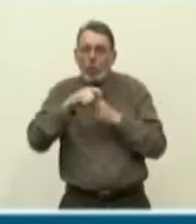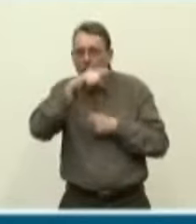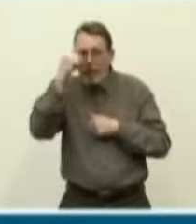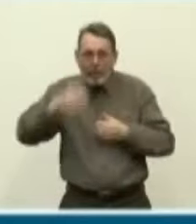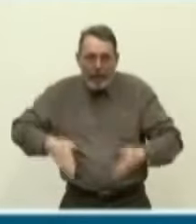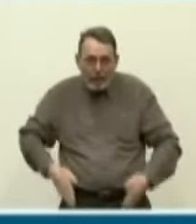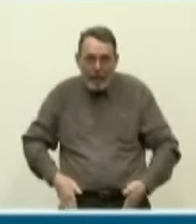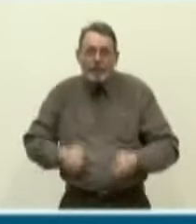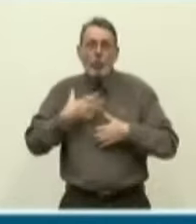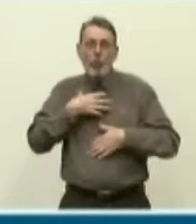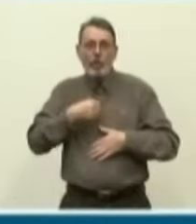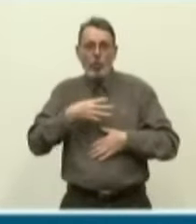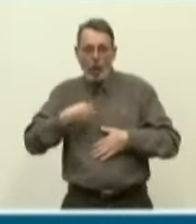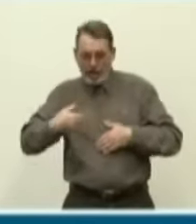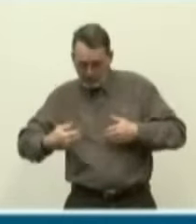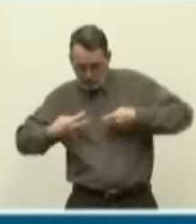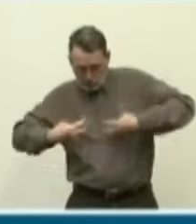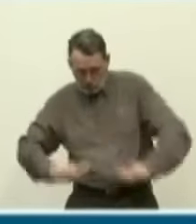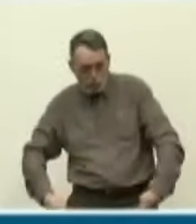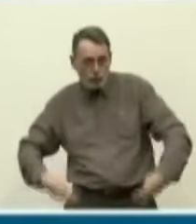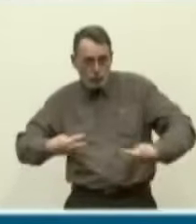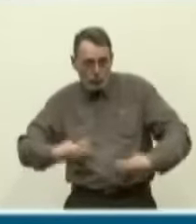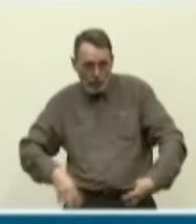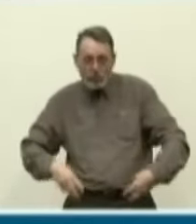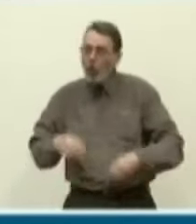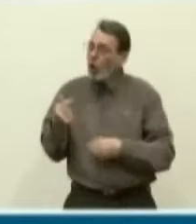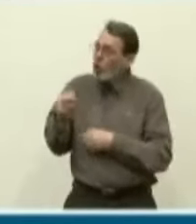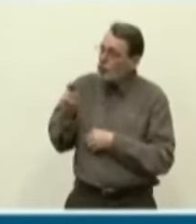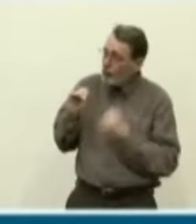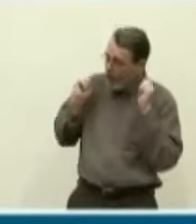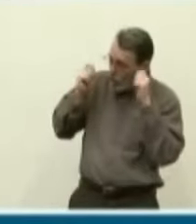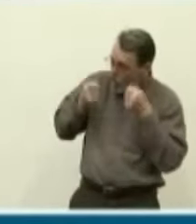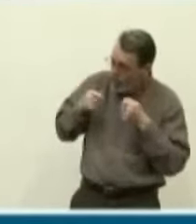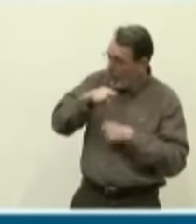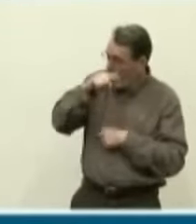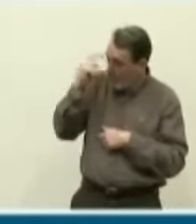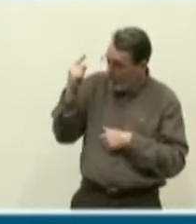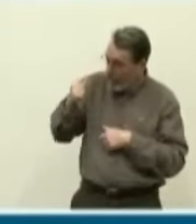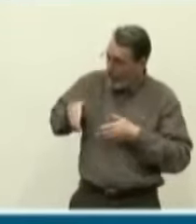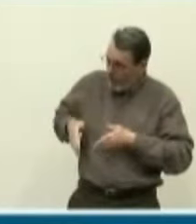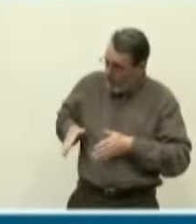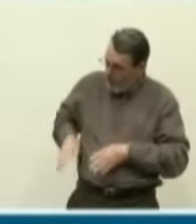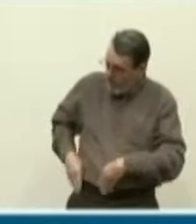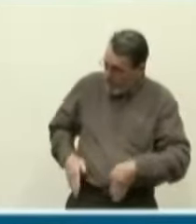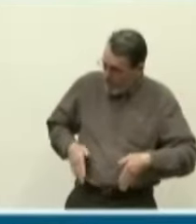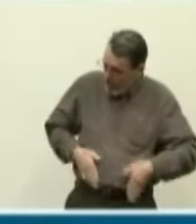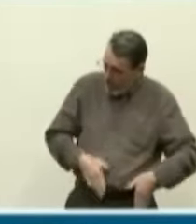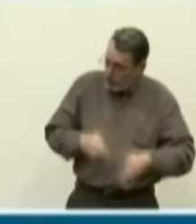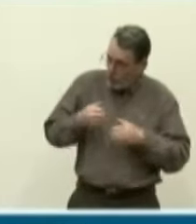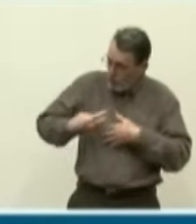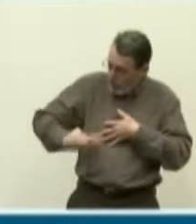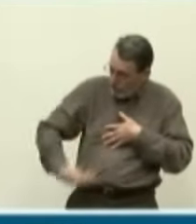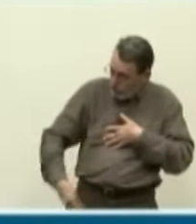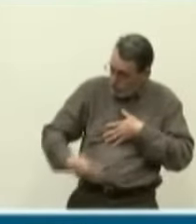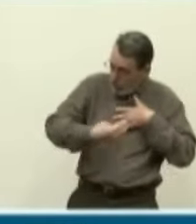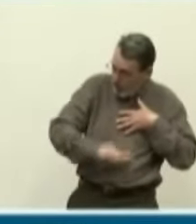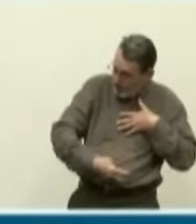white stripes on it. Gray hoodie, black pants with stripes. Yeah, and a back,